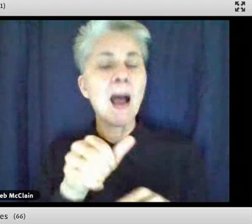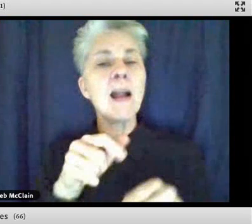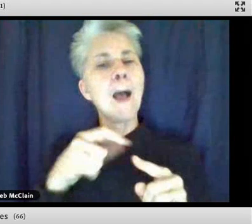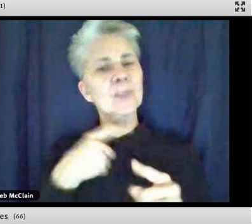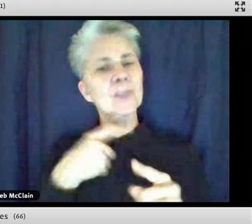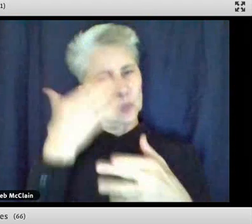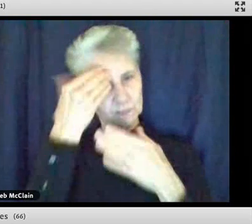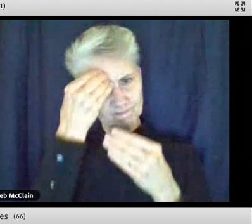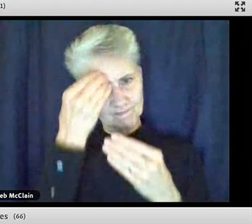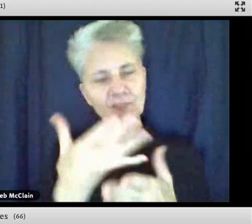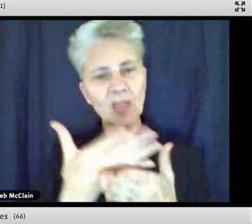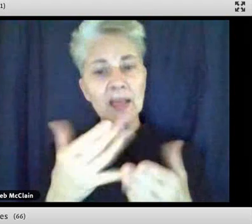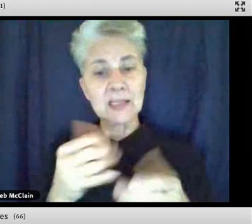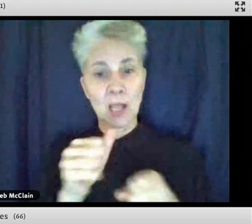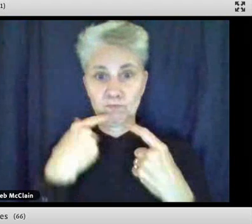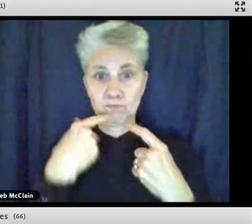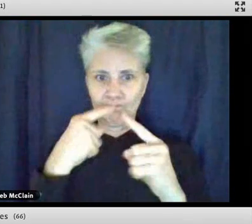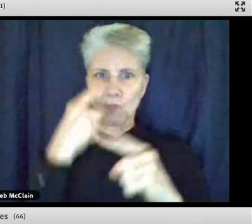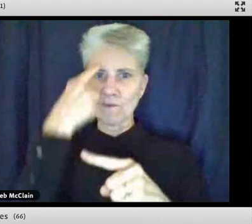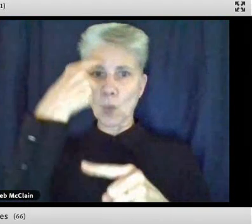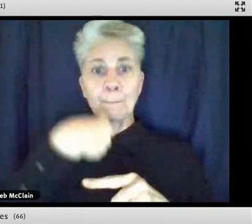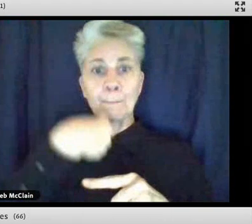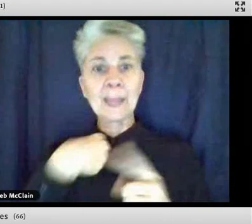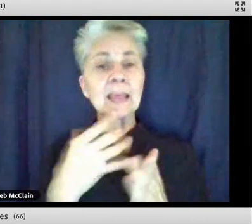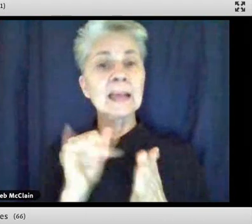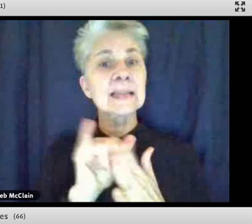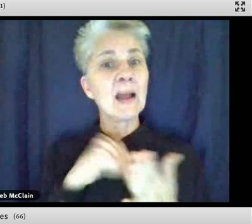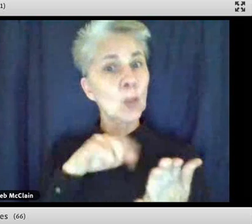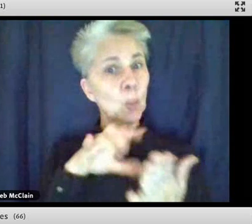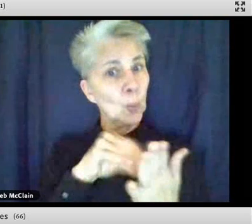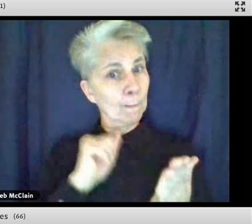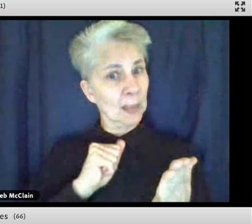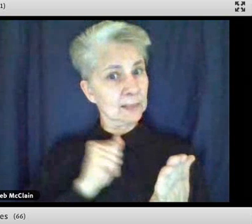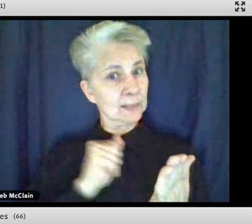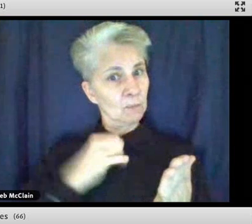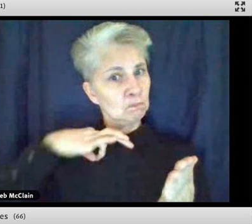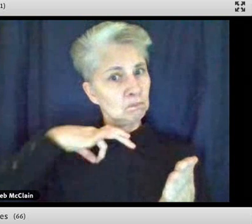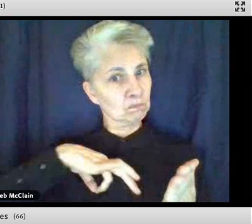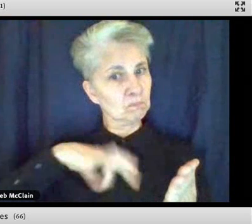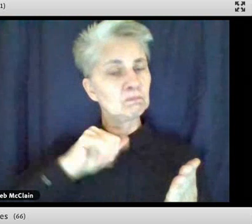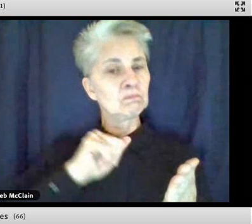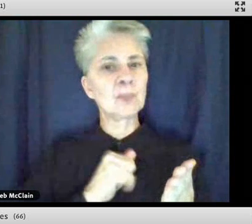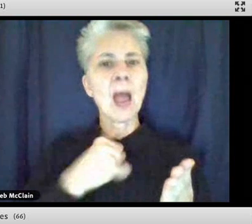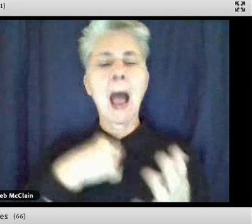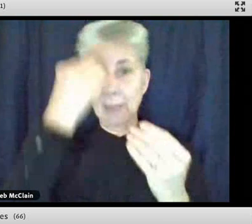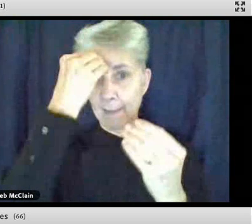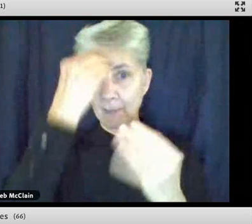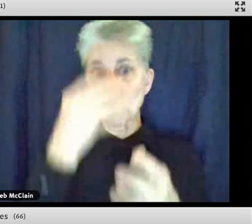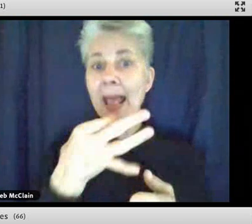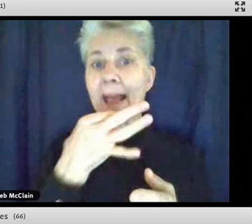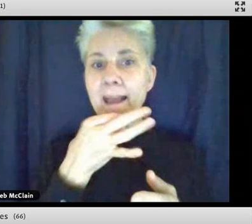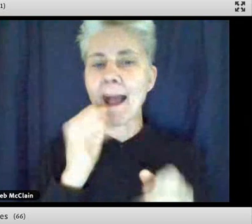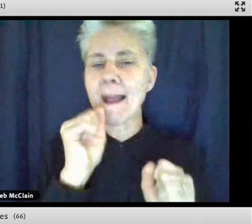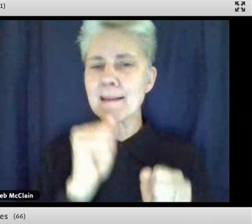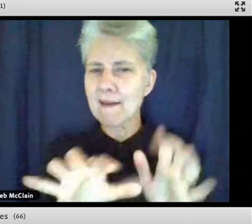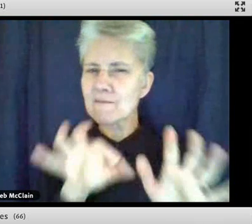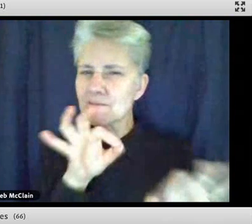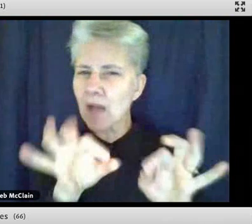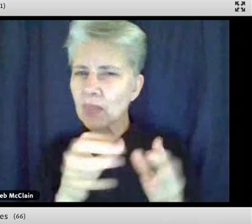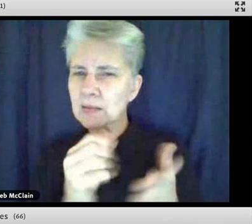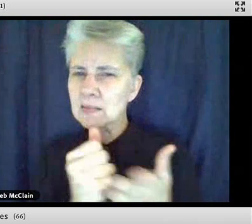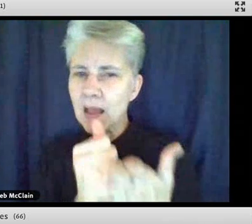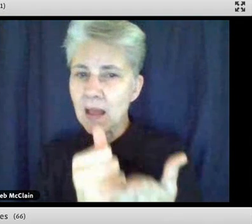I'm just going to share with you things that work for me, things that I have learned, and I am an information expert, so I can find things